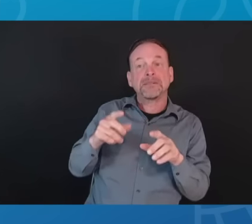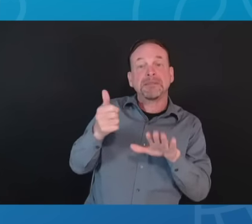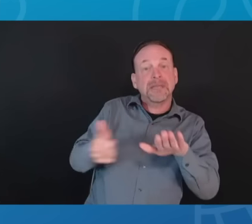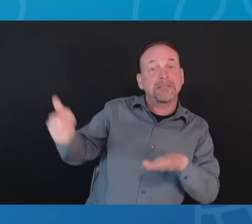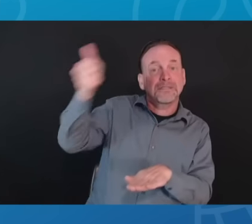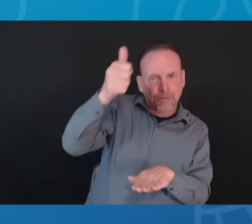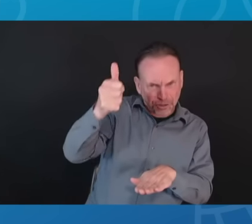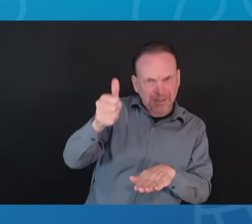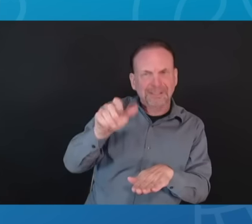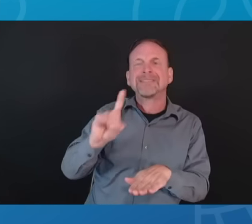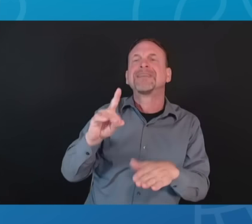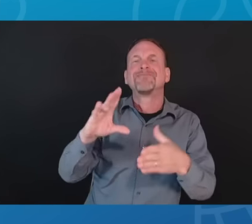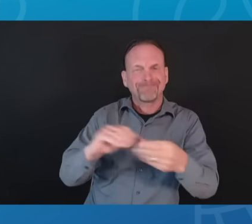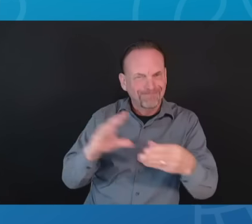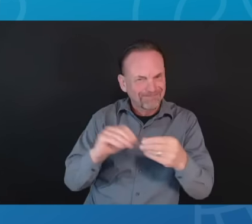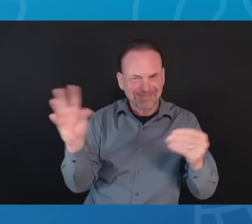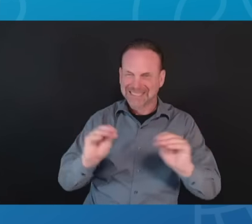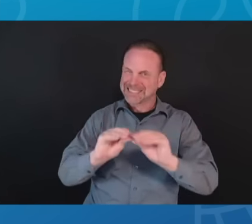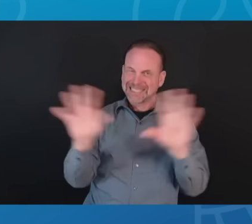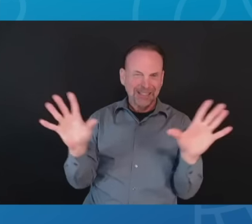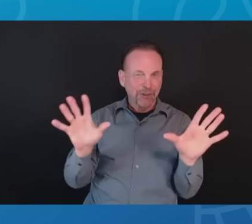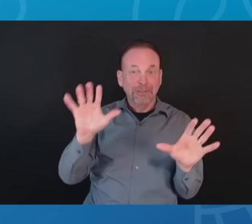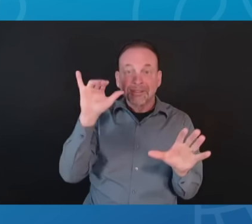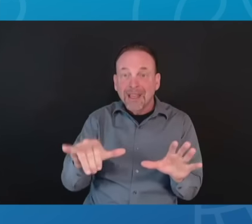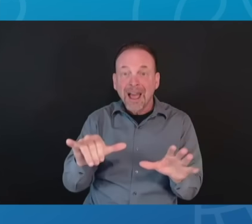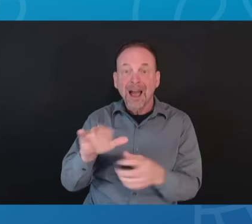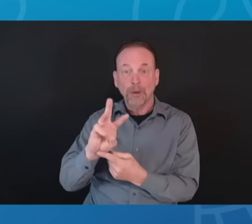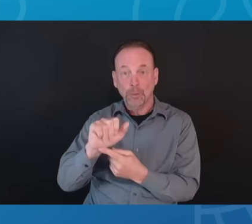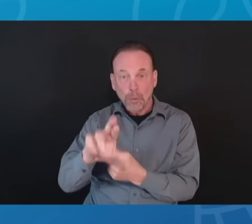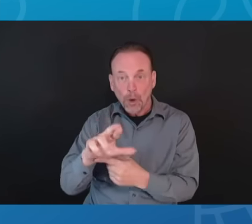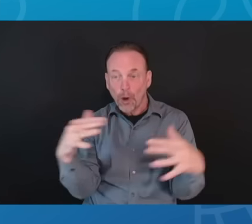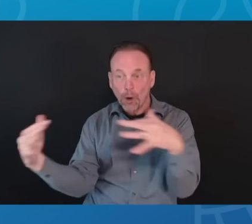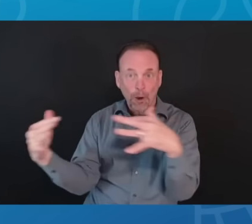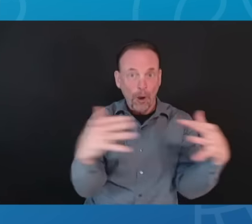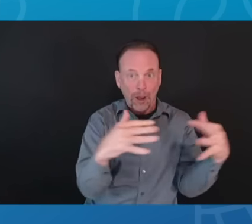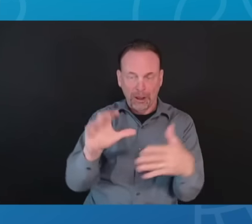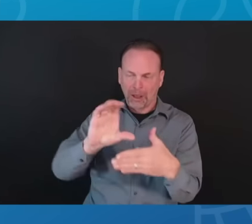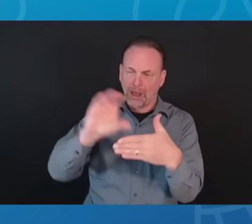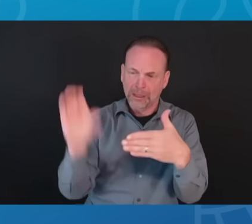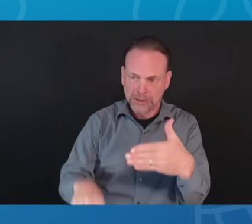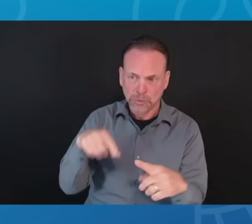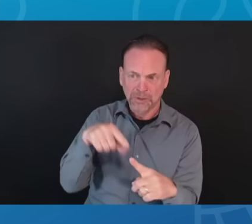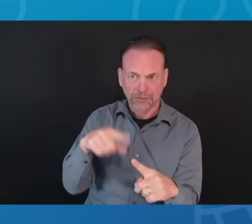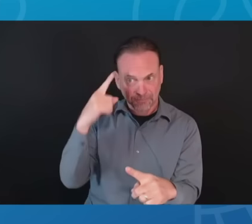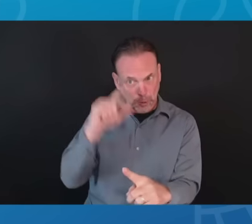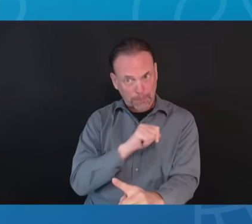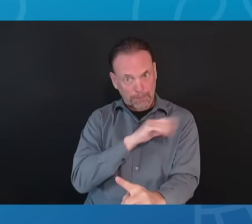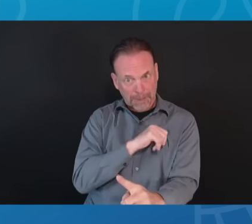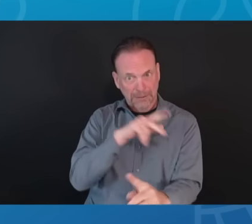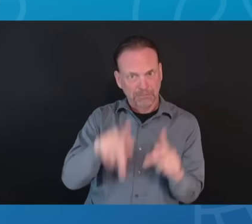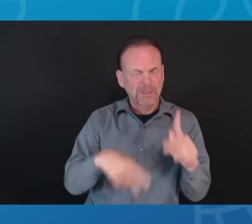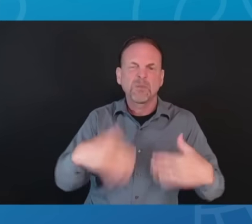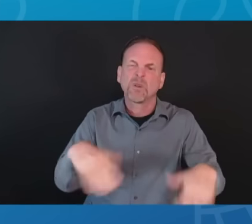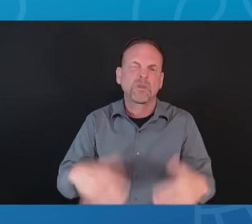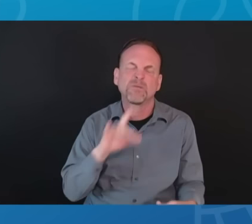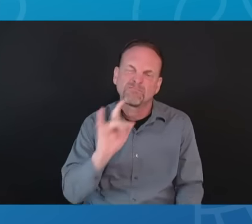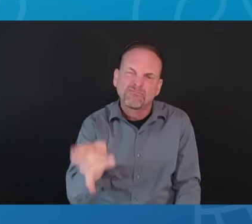the Palestinian people have been catastrophic, and that's why we're ultimately working to end the war. Thank you. Hiba.